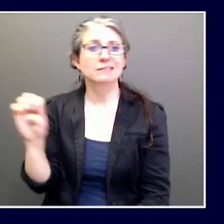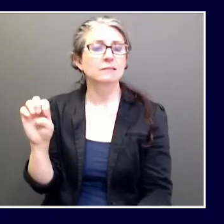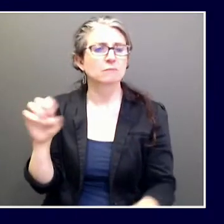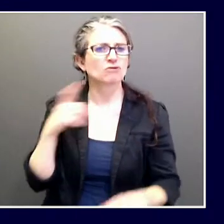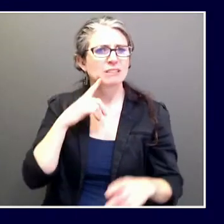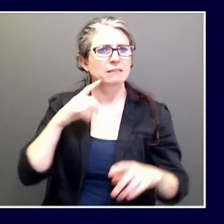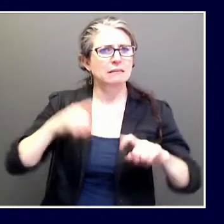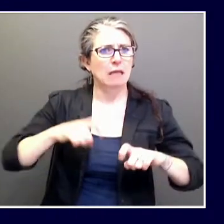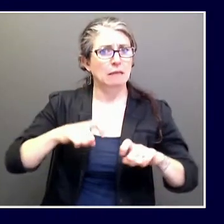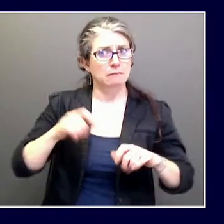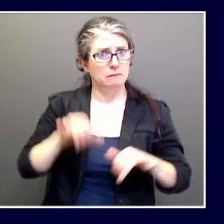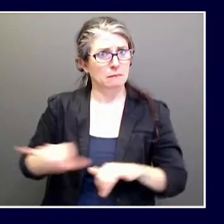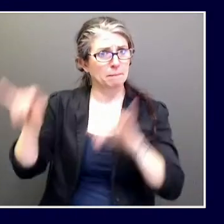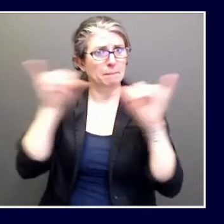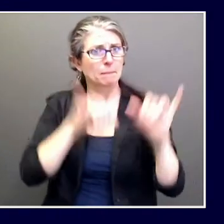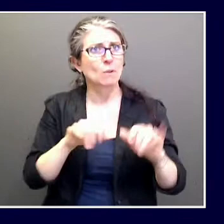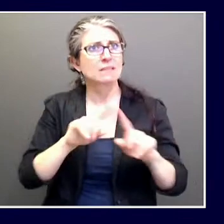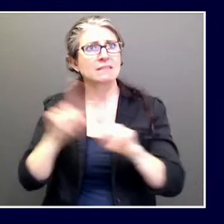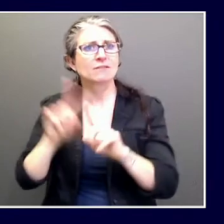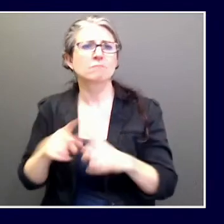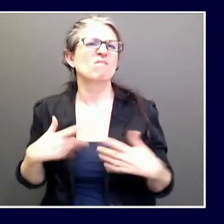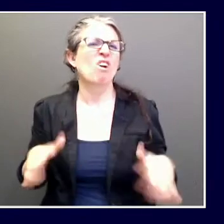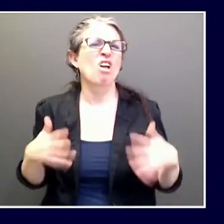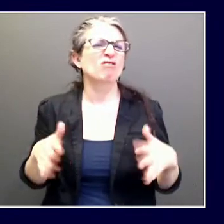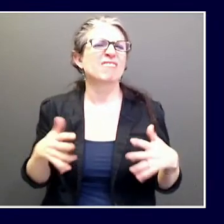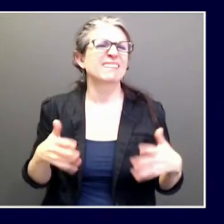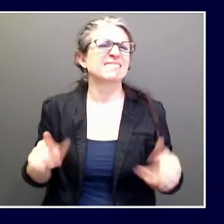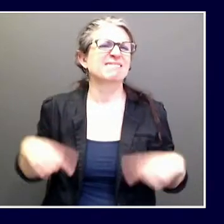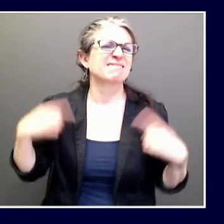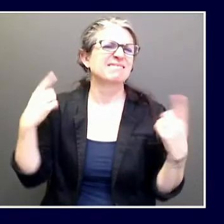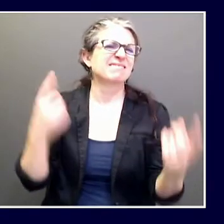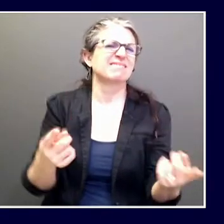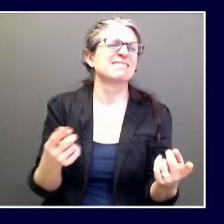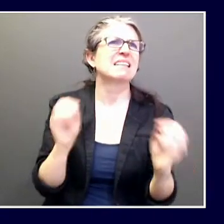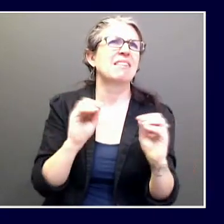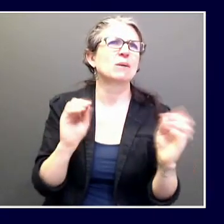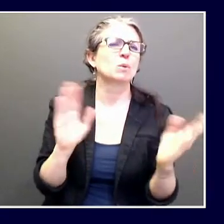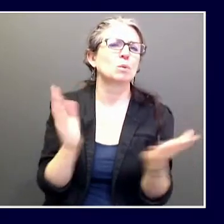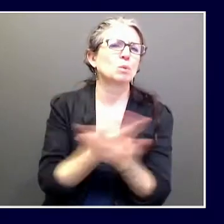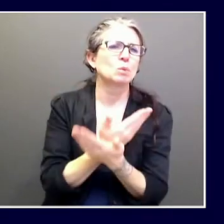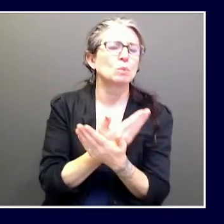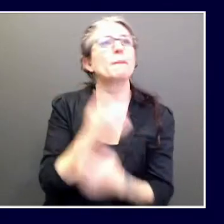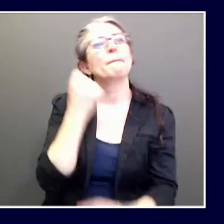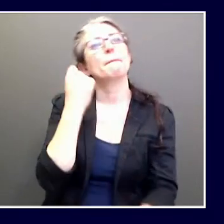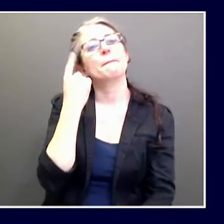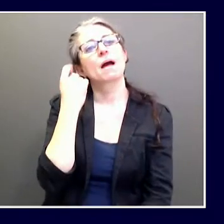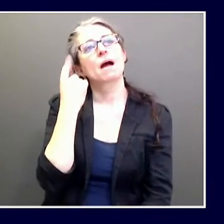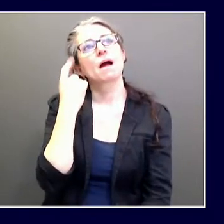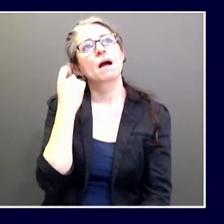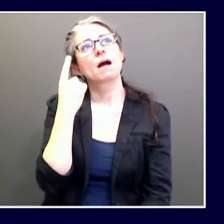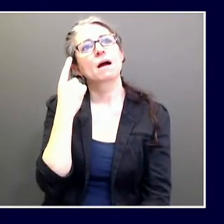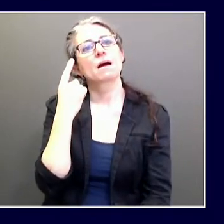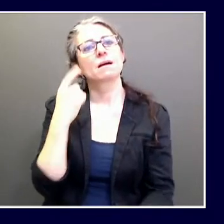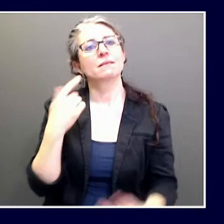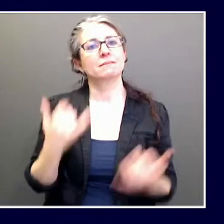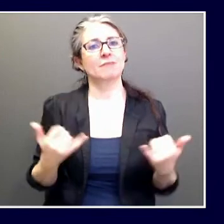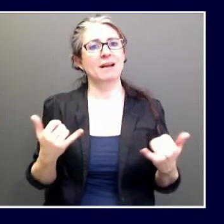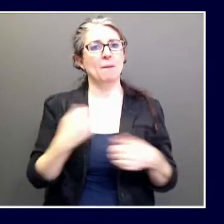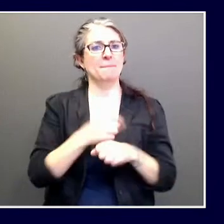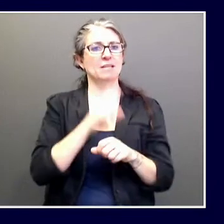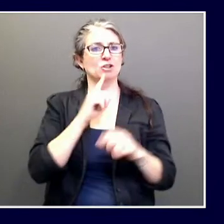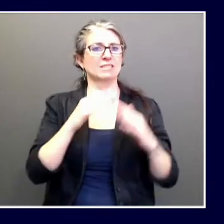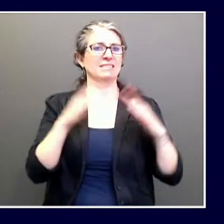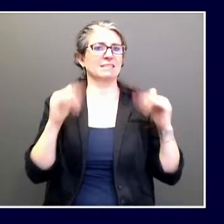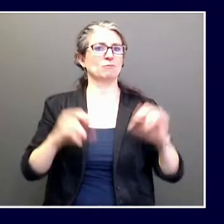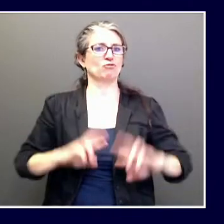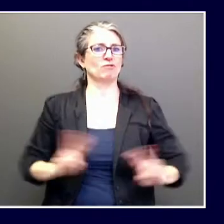all along. Now we're going to make sure that it's all systems go and ready to keep moving. So not necessarily